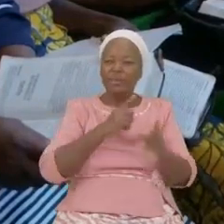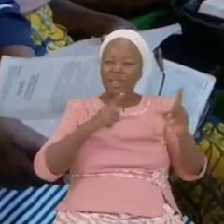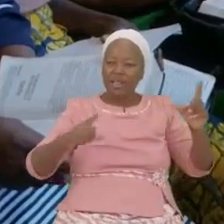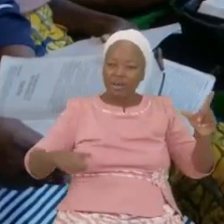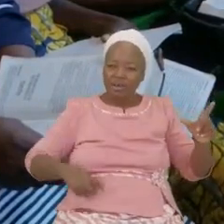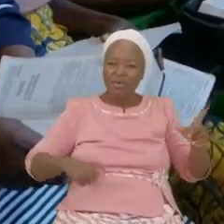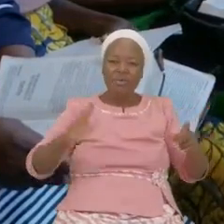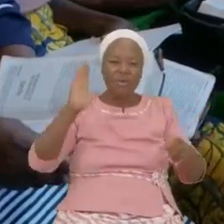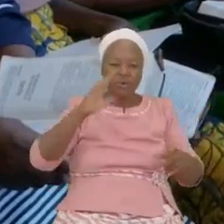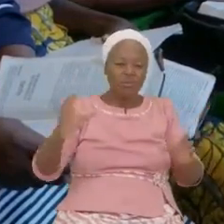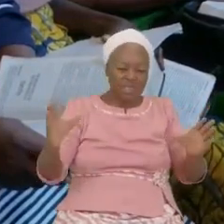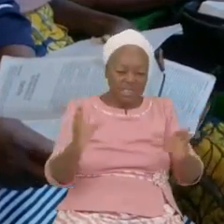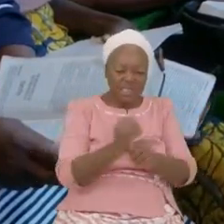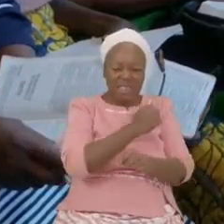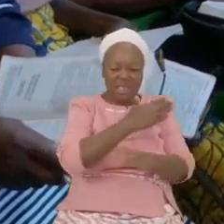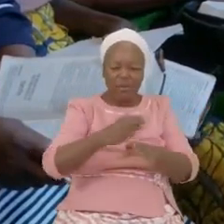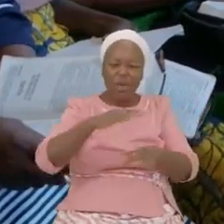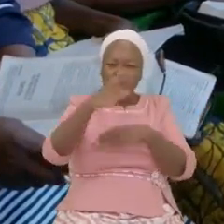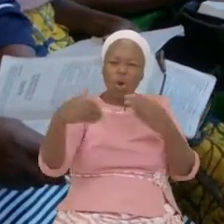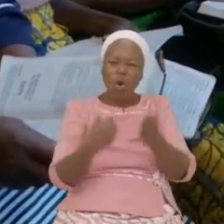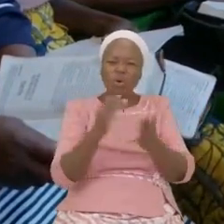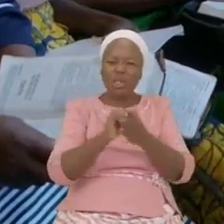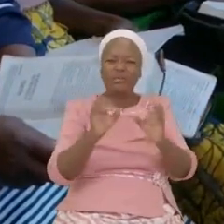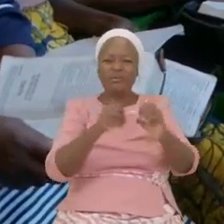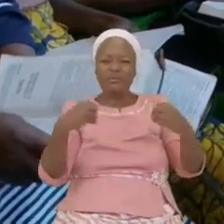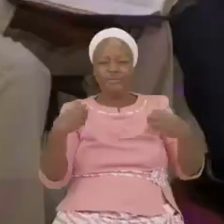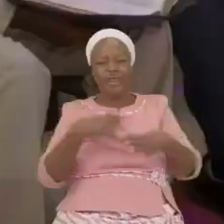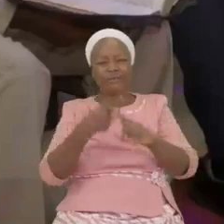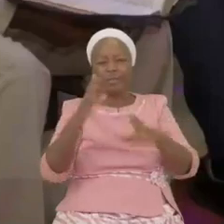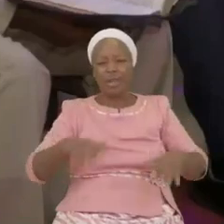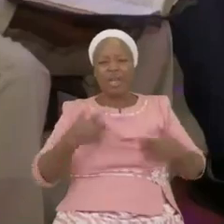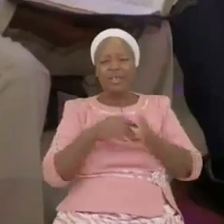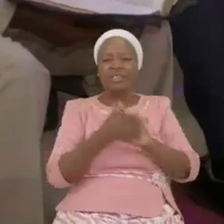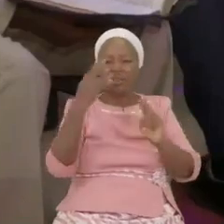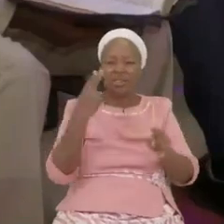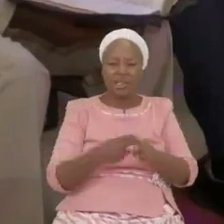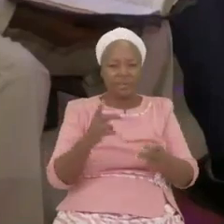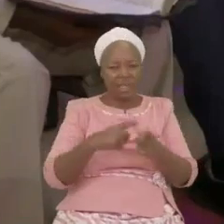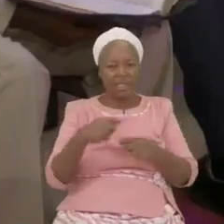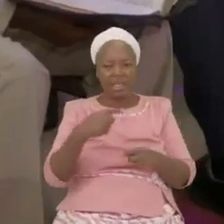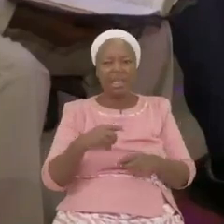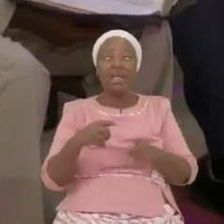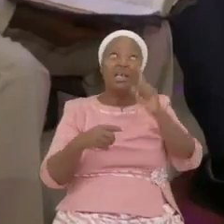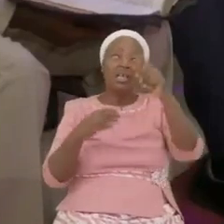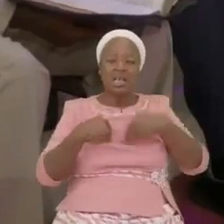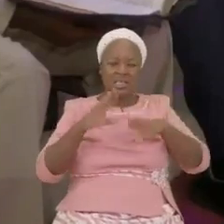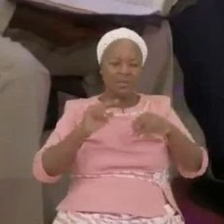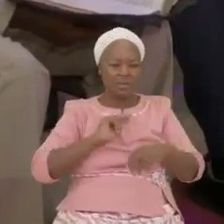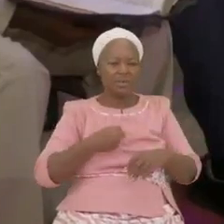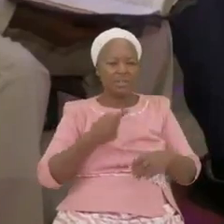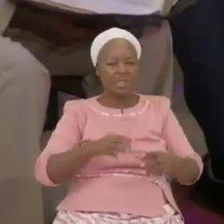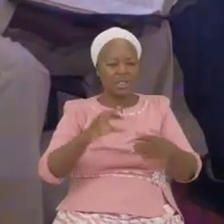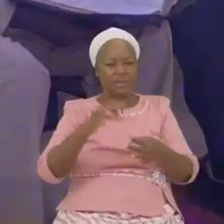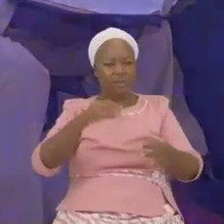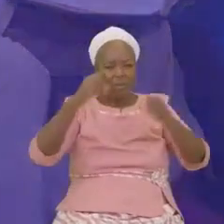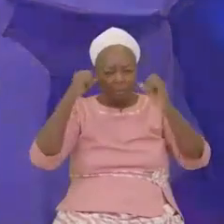strike all that fear from your life in Jesus' name. It says he has given us the spirit of